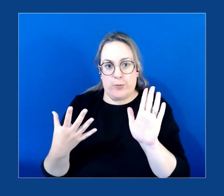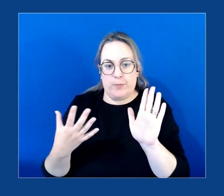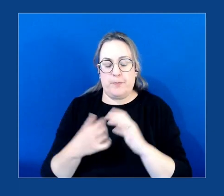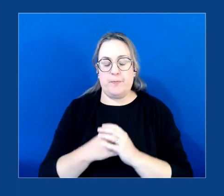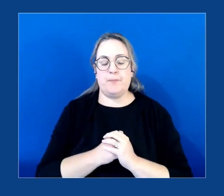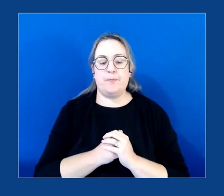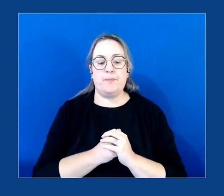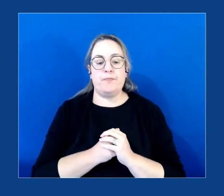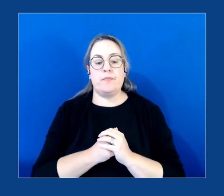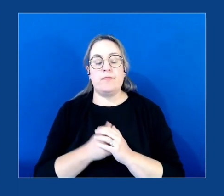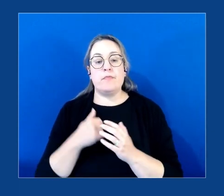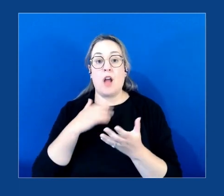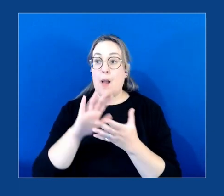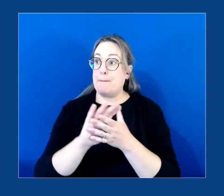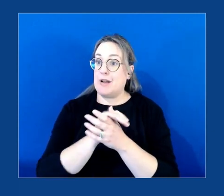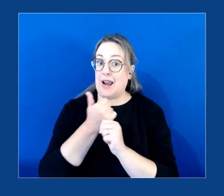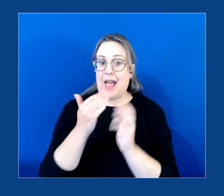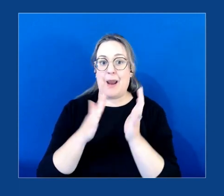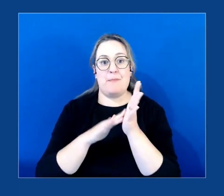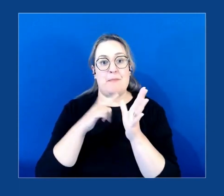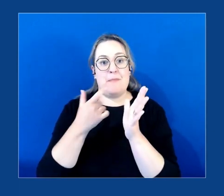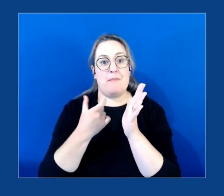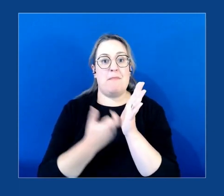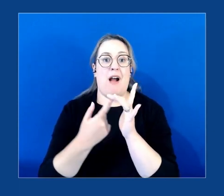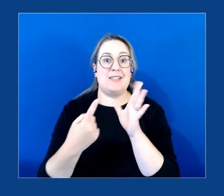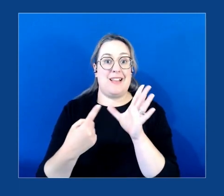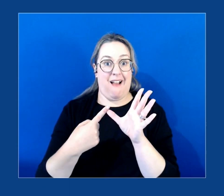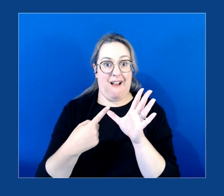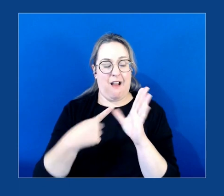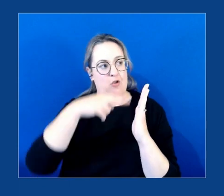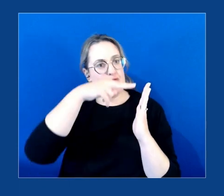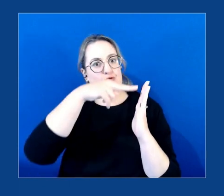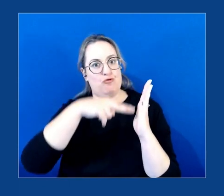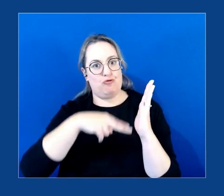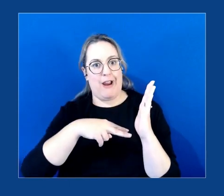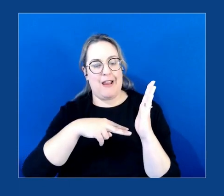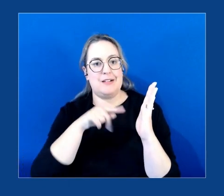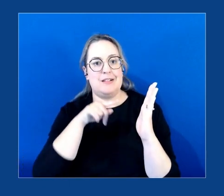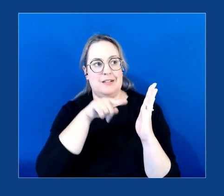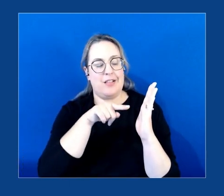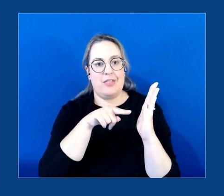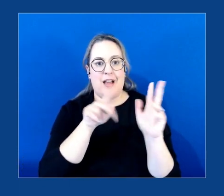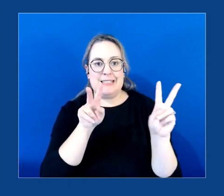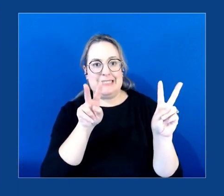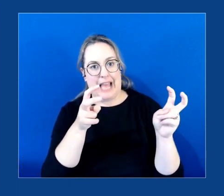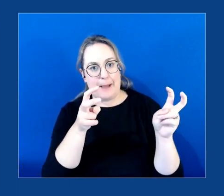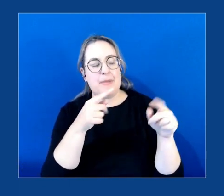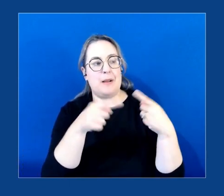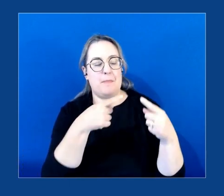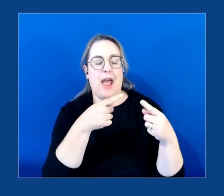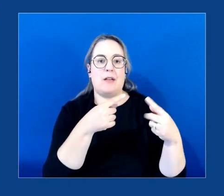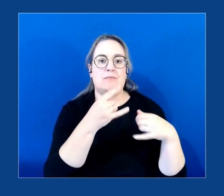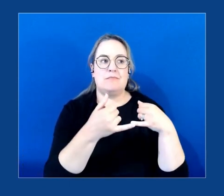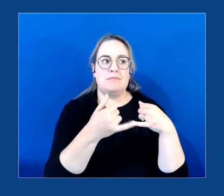I'm very glad too that Marcia read out the Kaurna statement on Indigenous music and dance that came out of that meeting. I